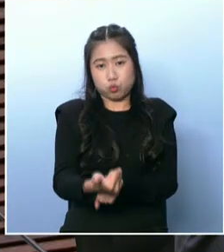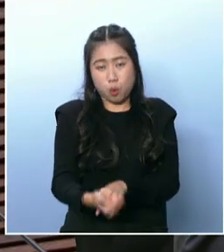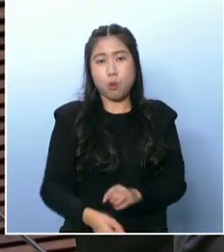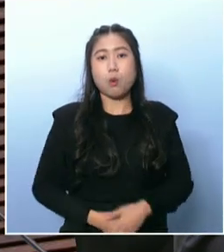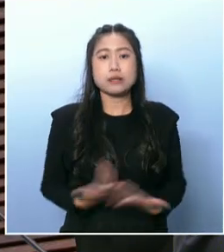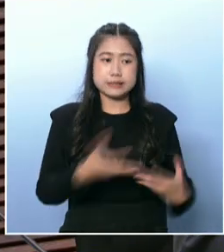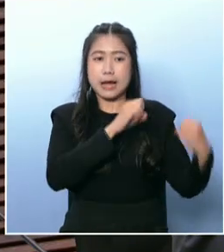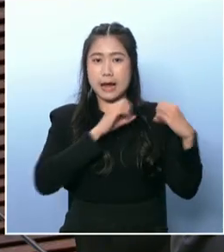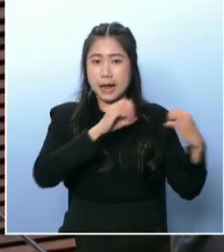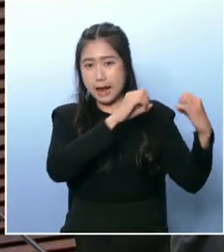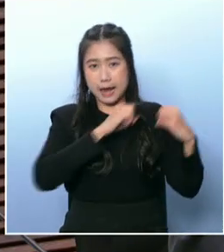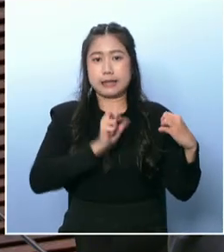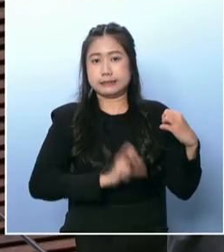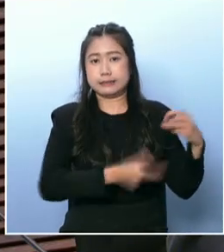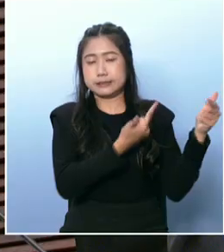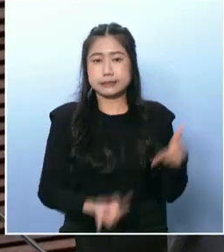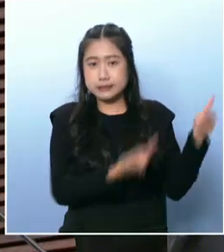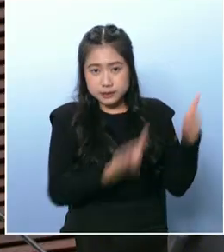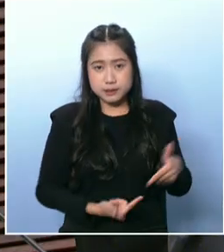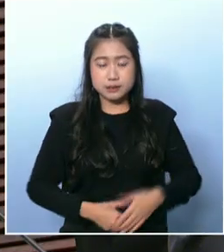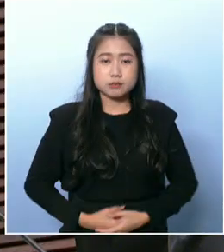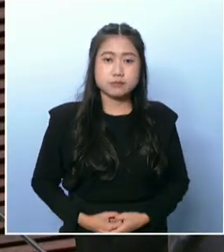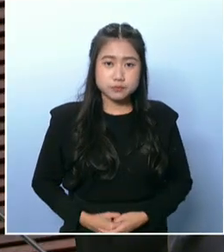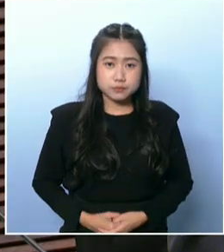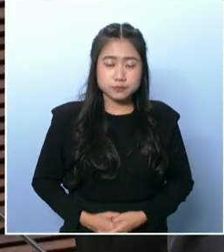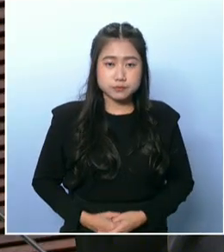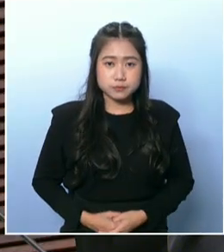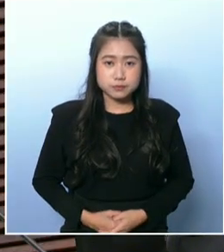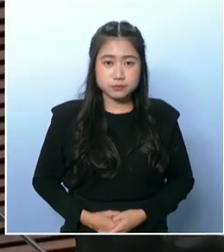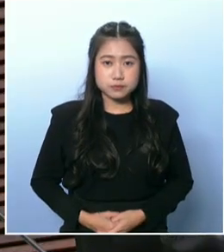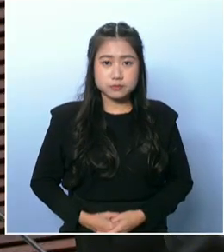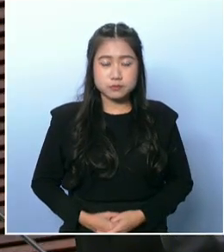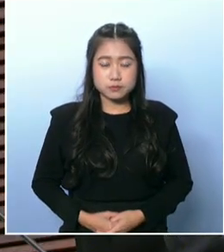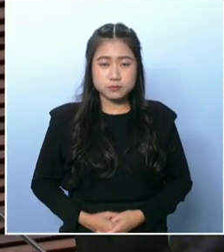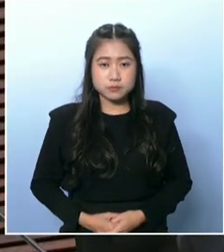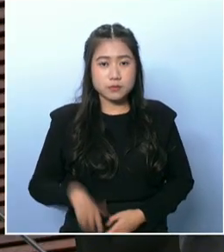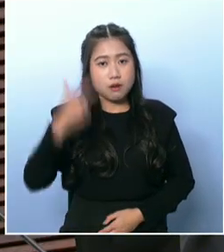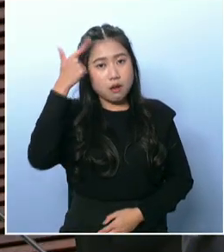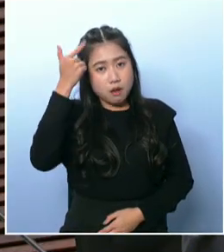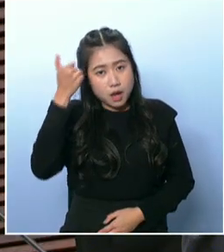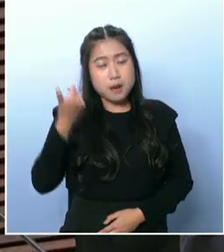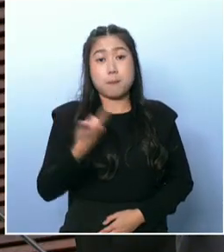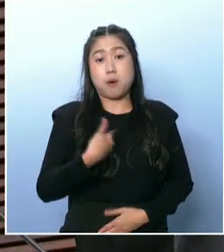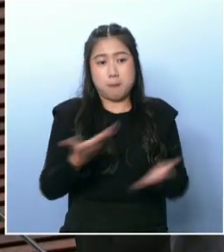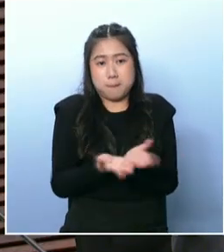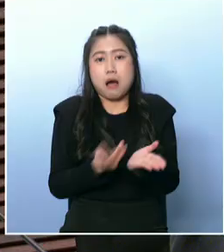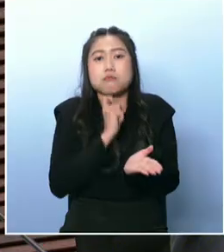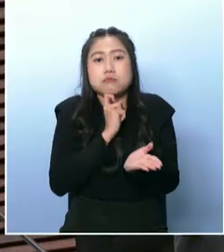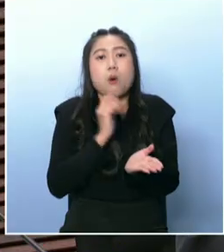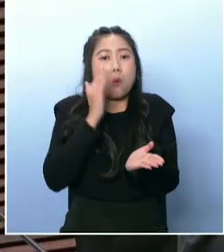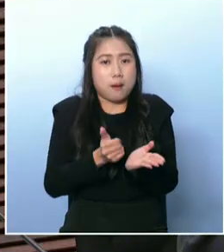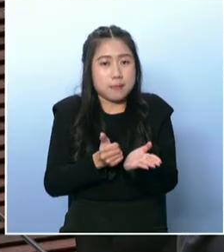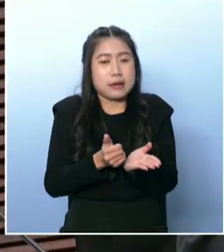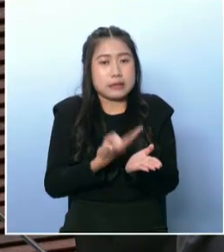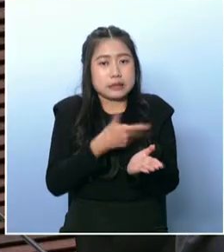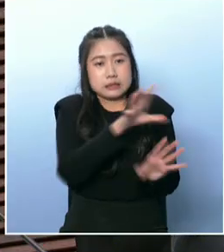can make use of. So we hope that we'll be able to address these issues, and we